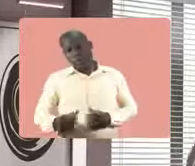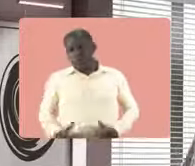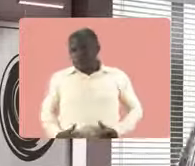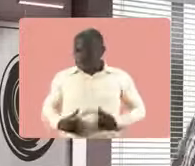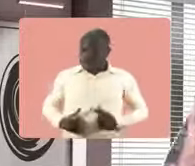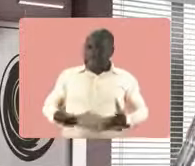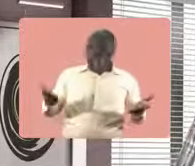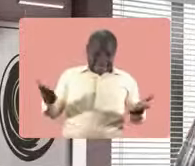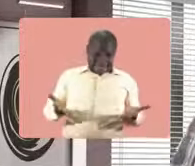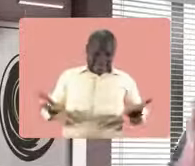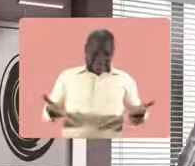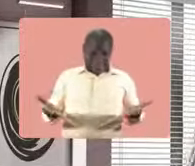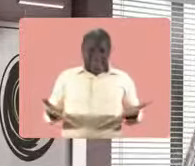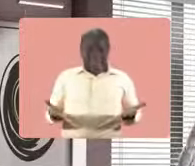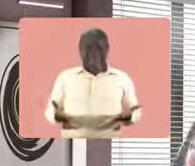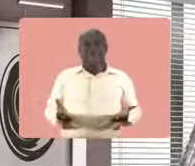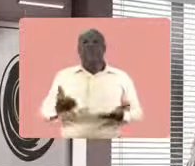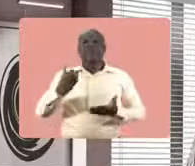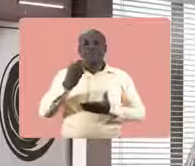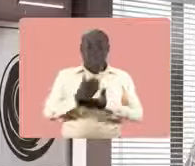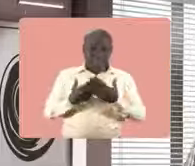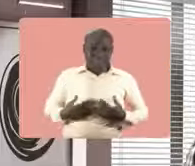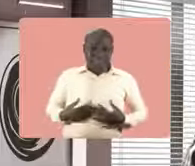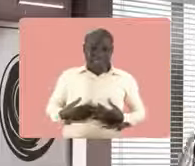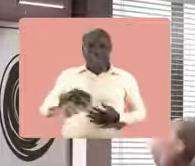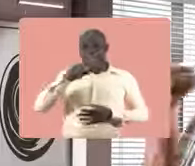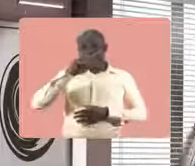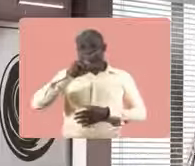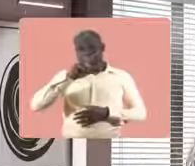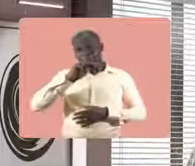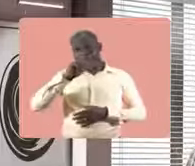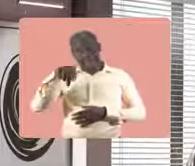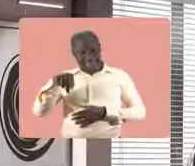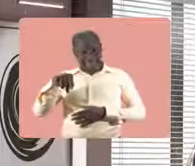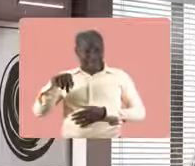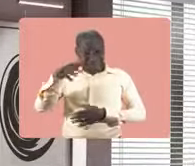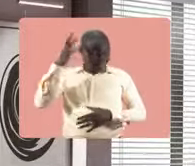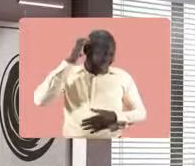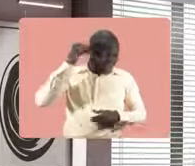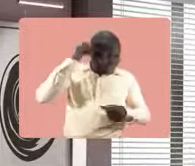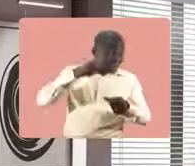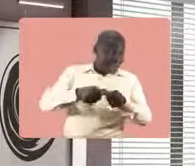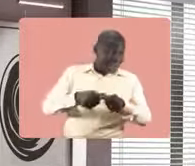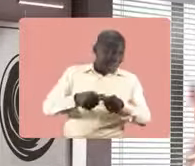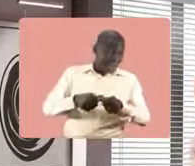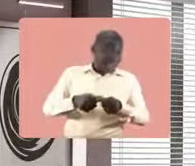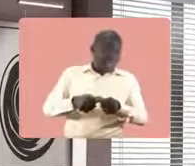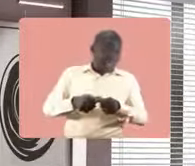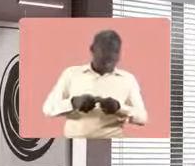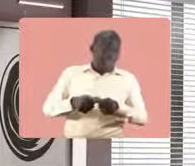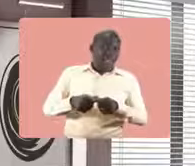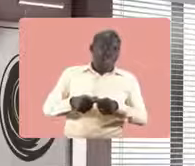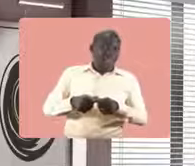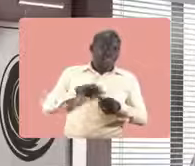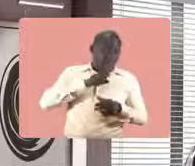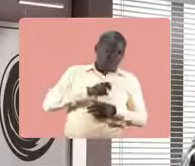Ana obi a ogina so waya MP waya MP already no wose gina biu me fata krade enkran